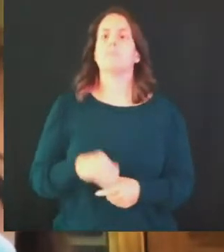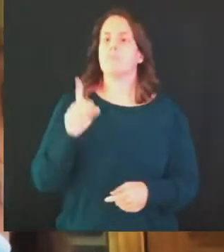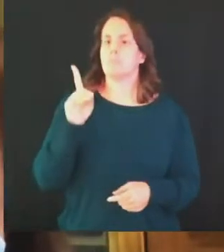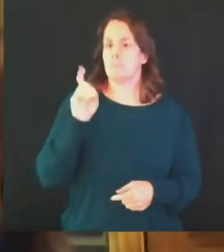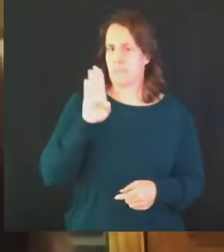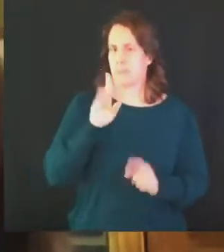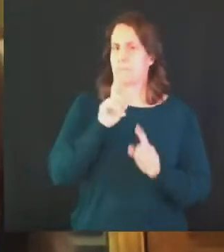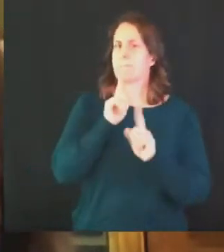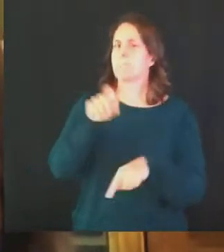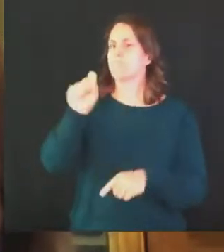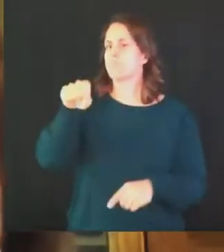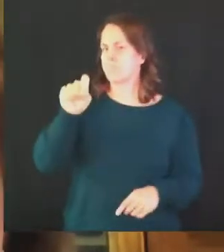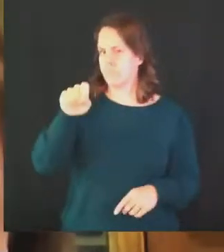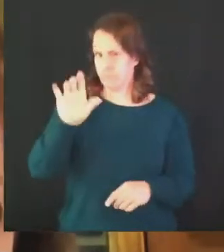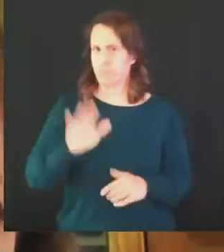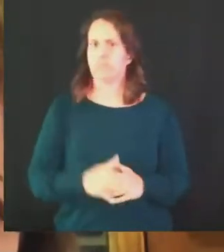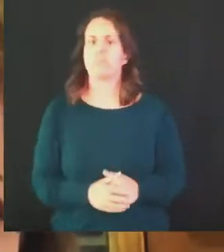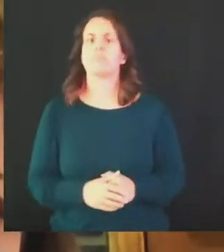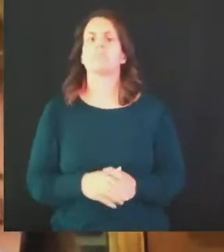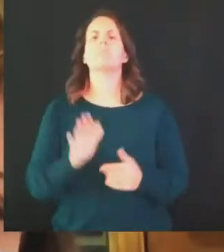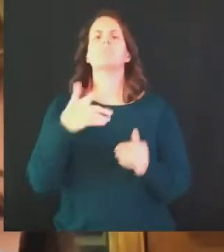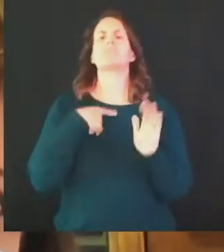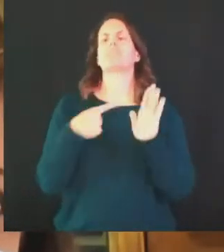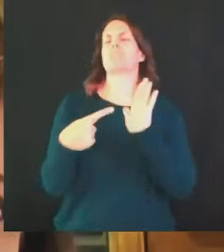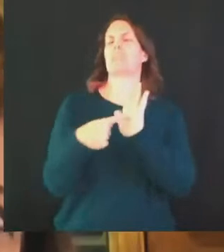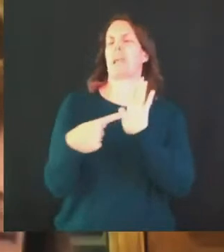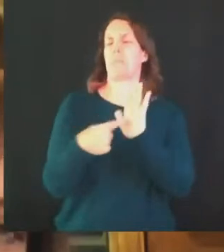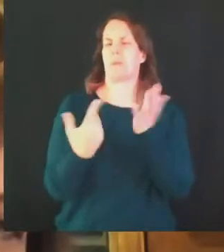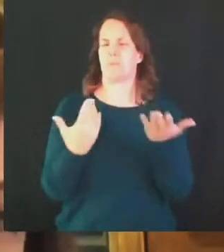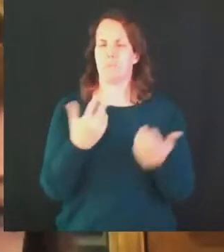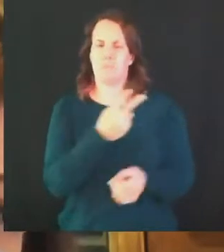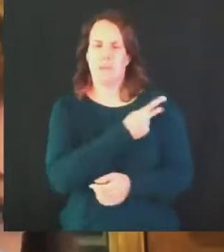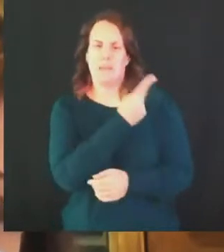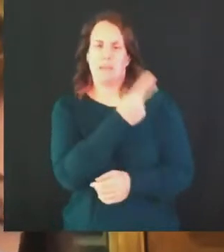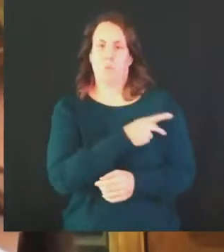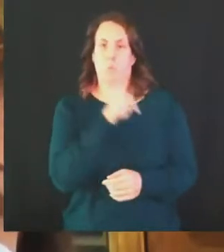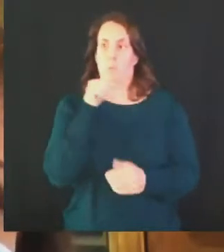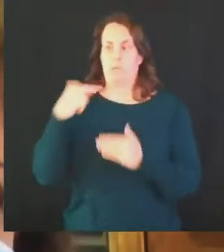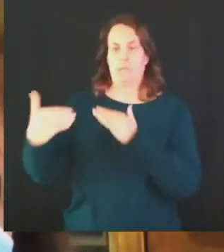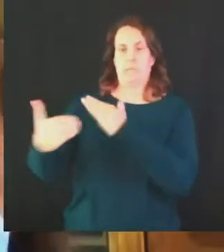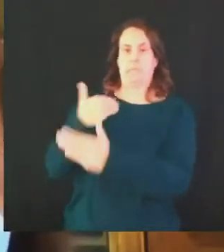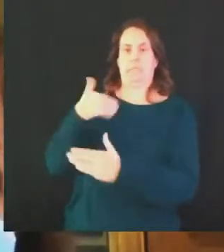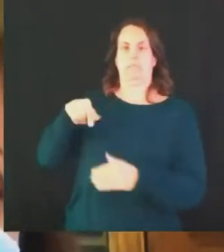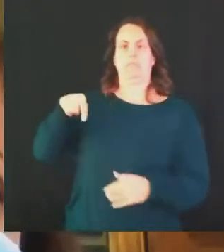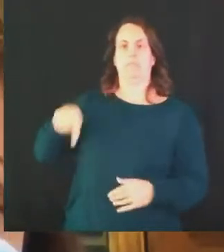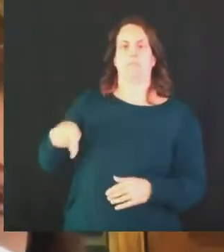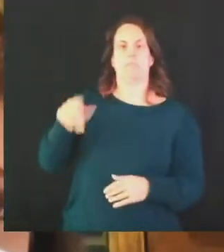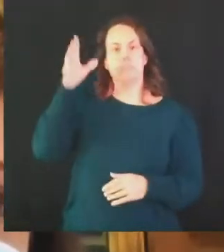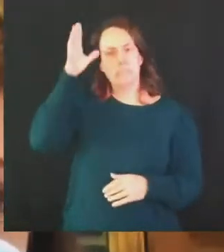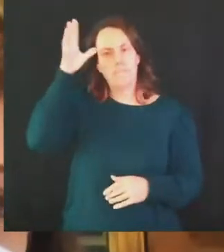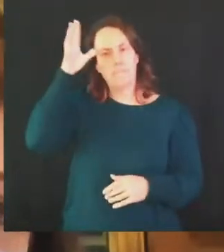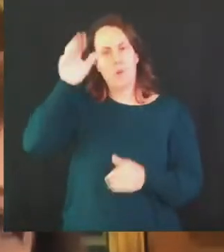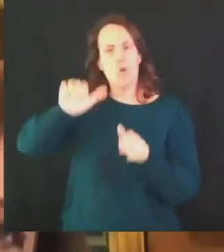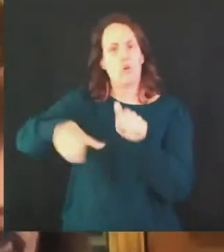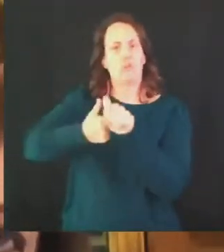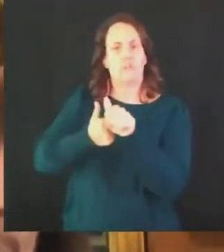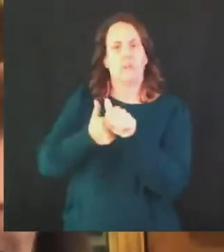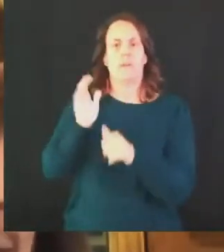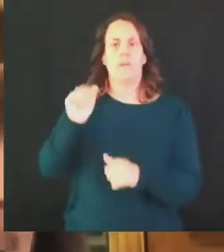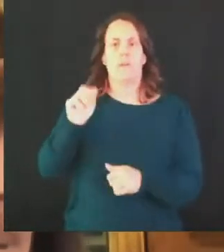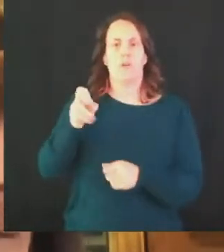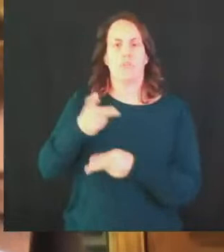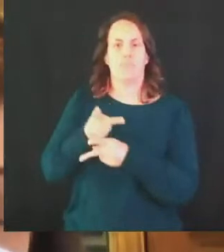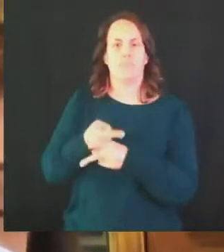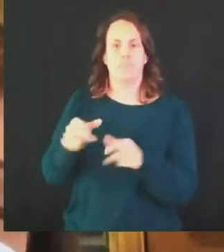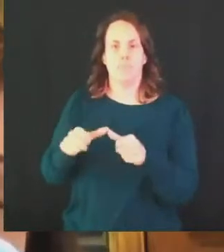facility. And I think the easiest way to understand the alternate care facility is exactly what it says. It's an alternative to a hospital